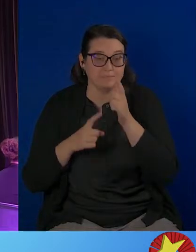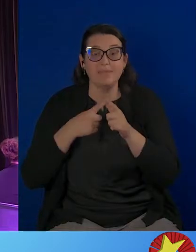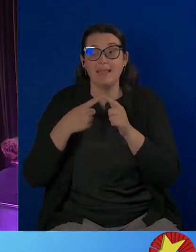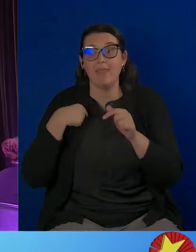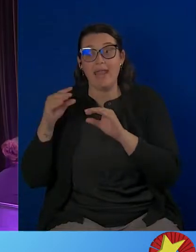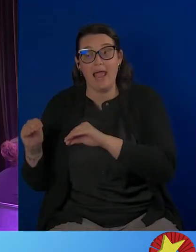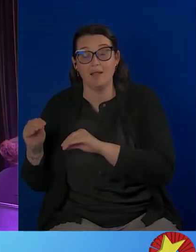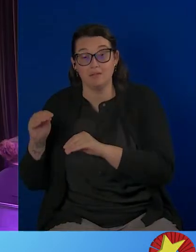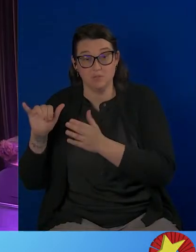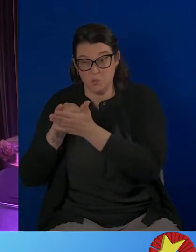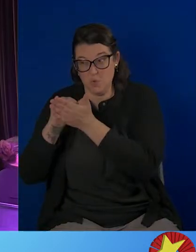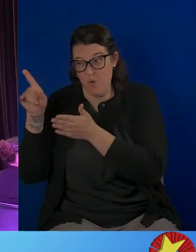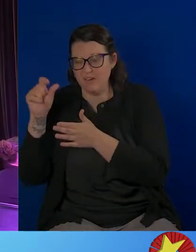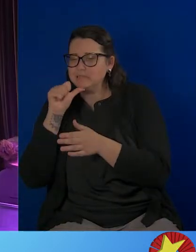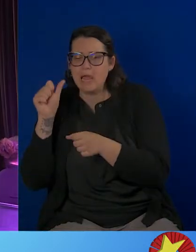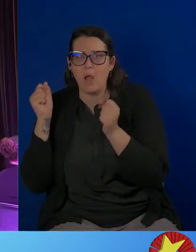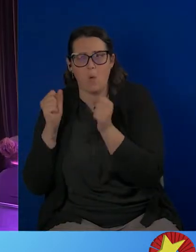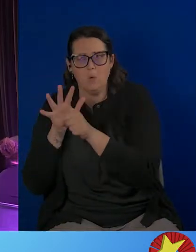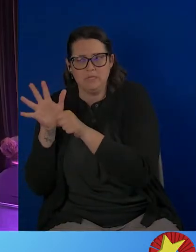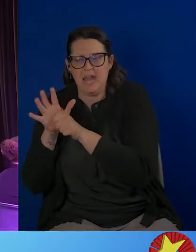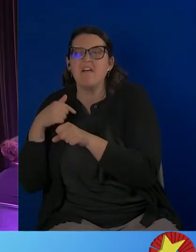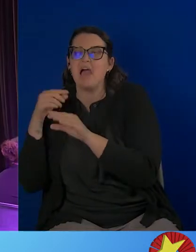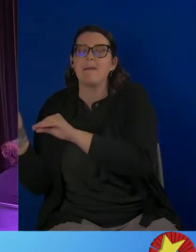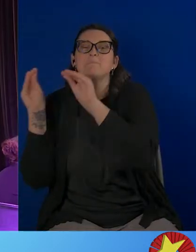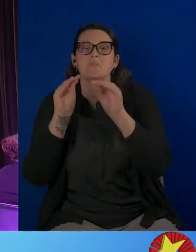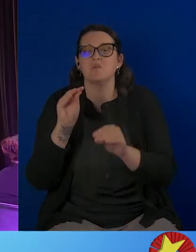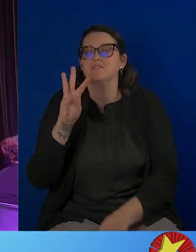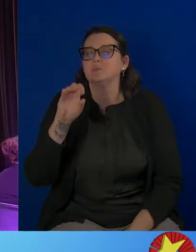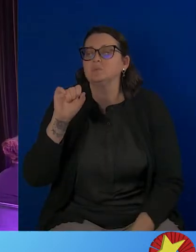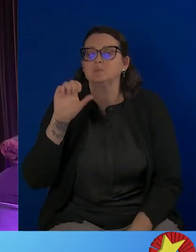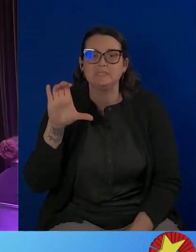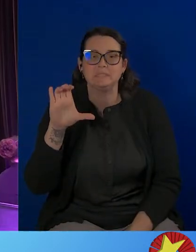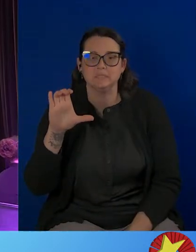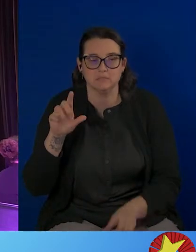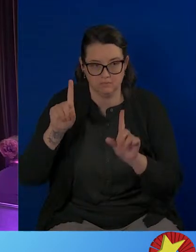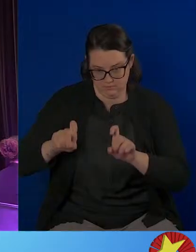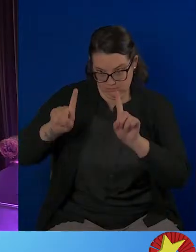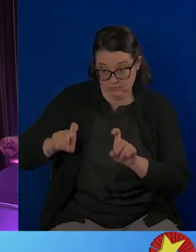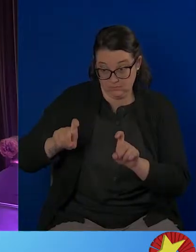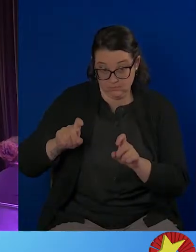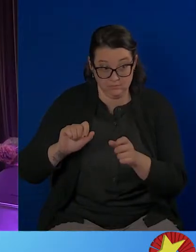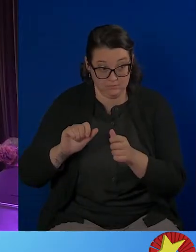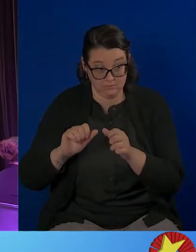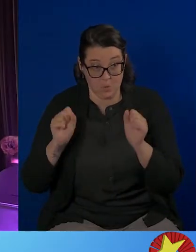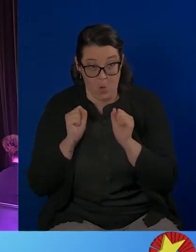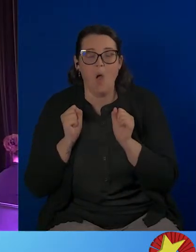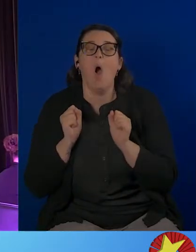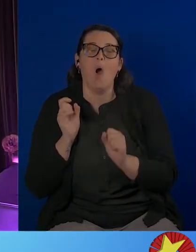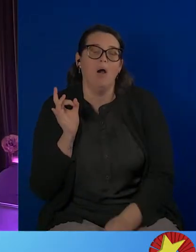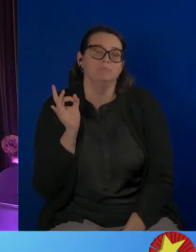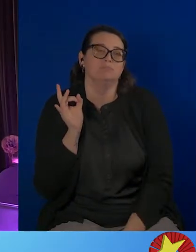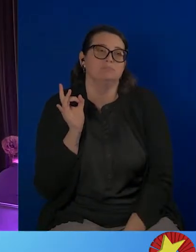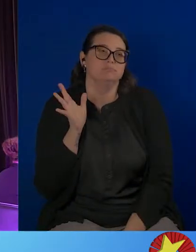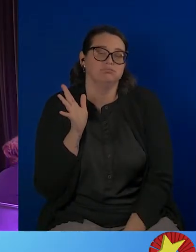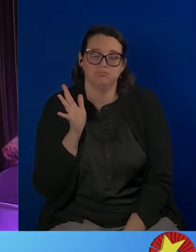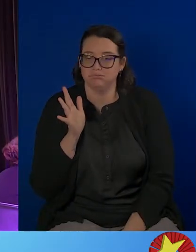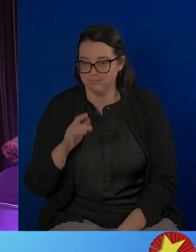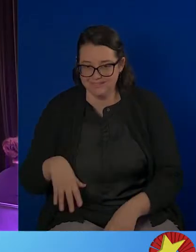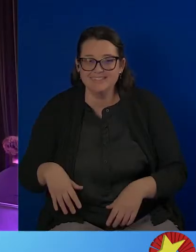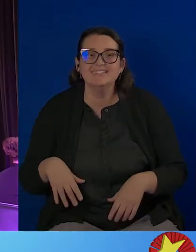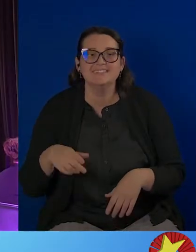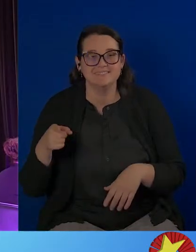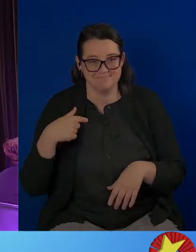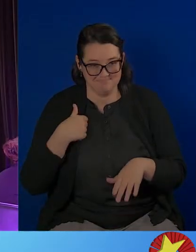cold enough. I needed to figure out how cold could you really get, and I found out. I was a superintendent at the Wisconsin School for